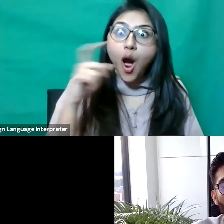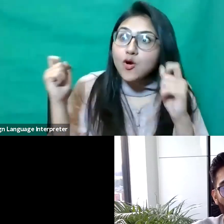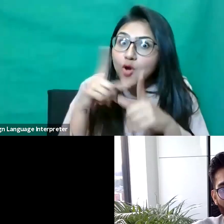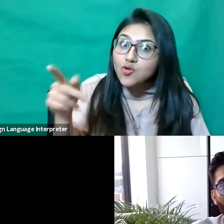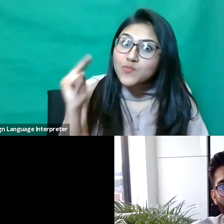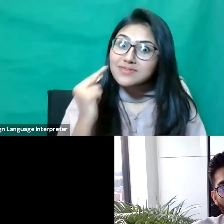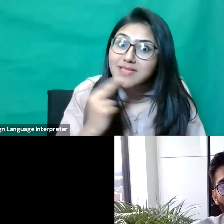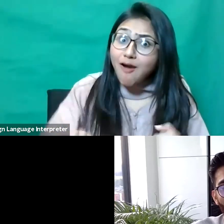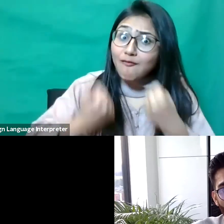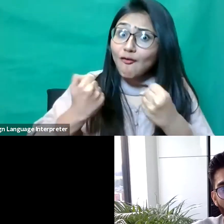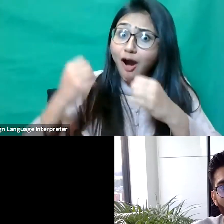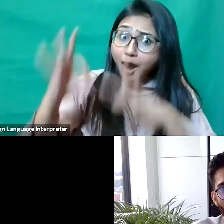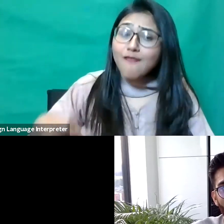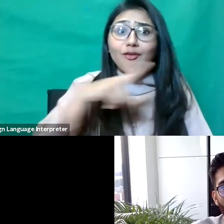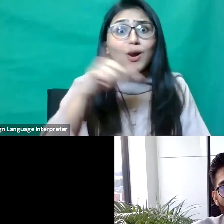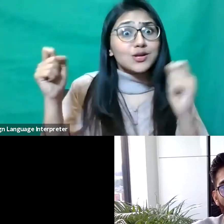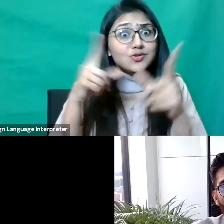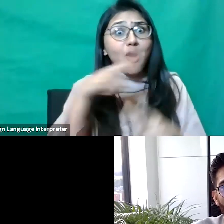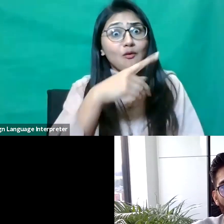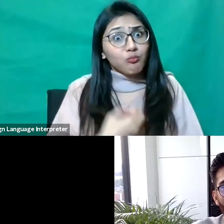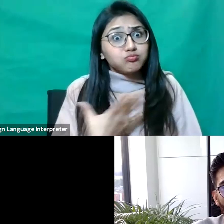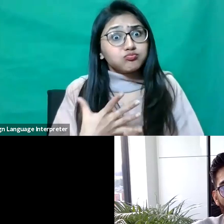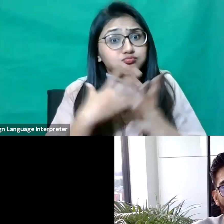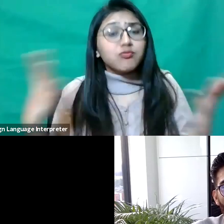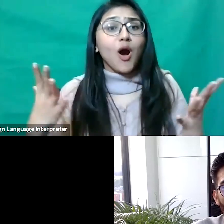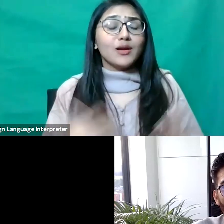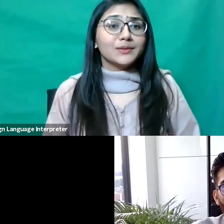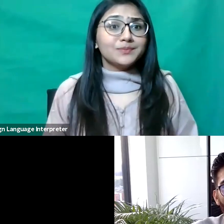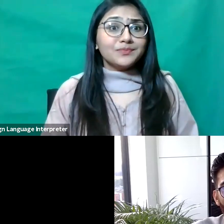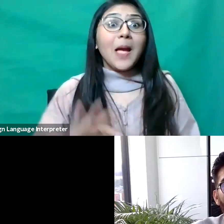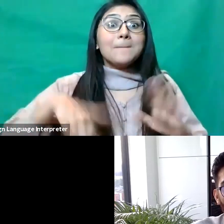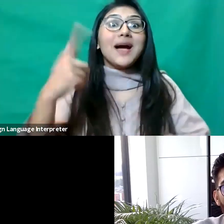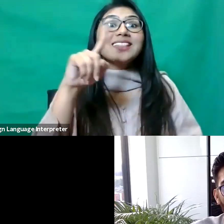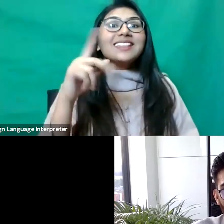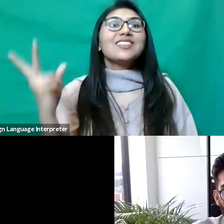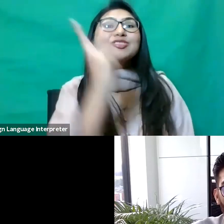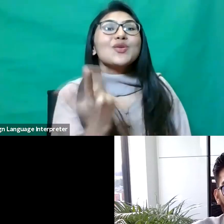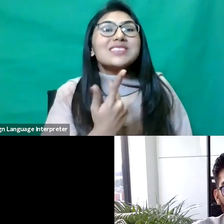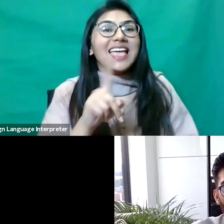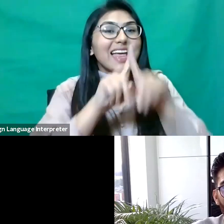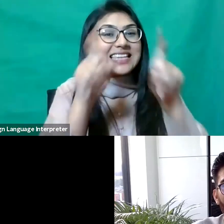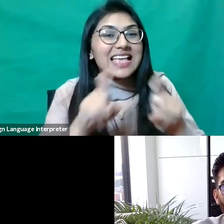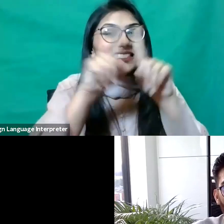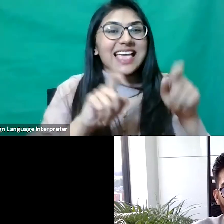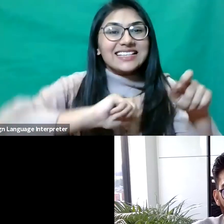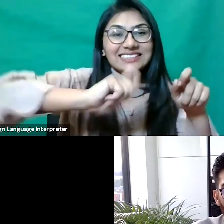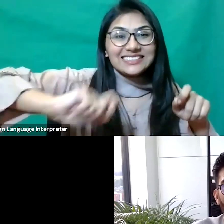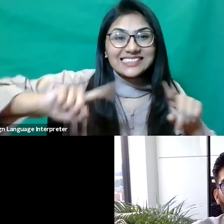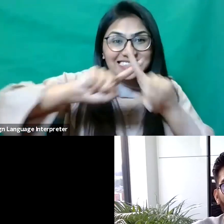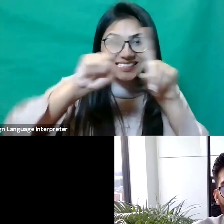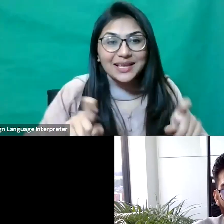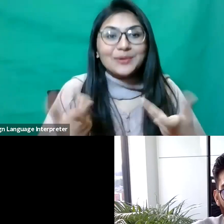amazing. Then I had the assessment center. And in the assessment center, you have